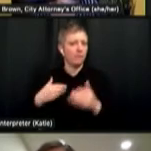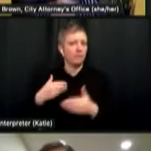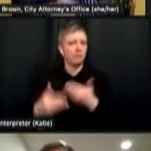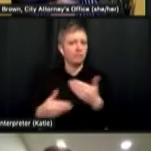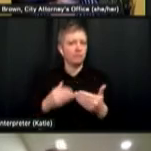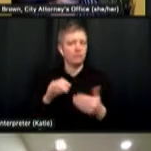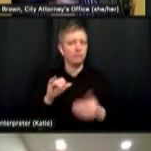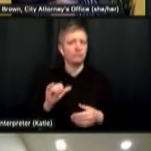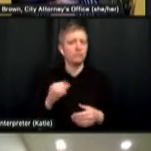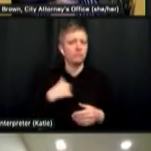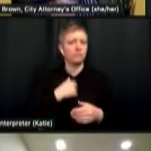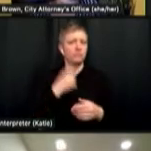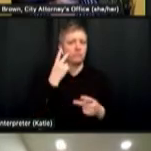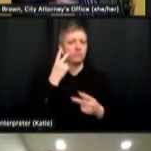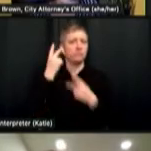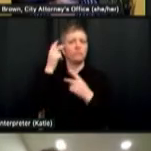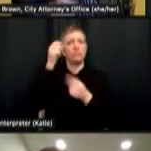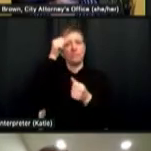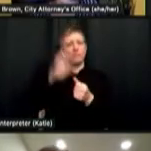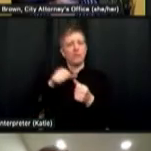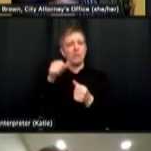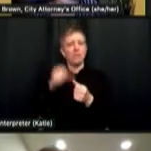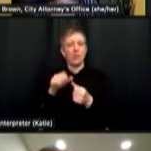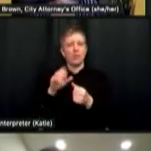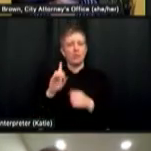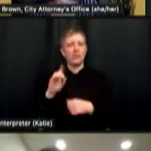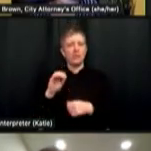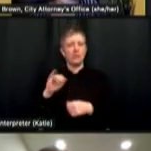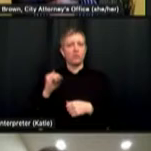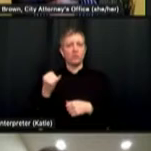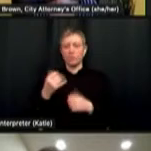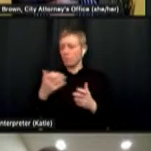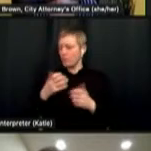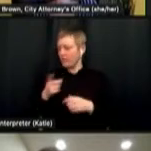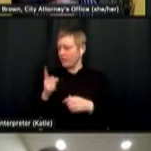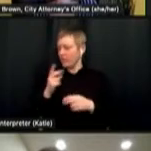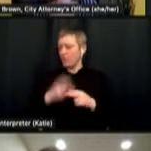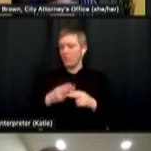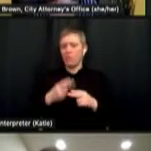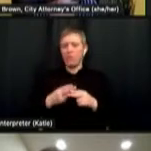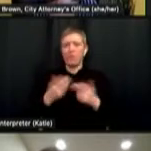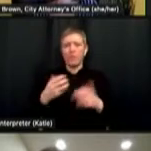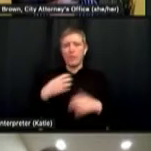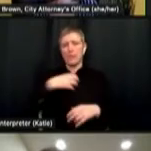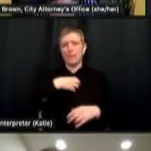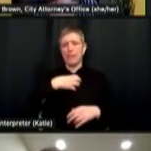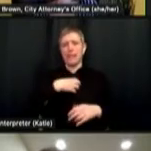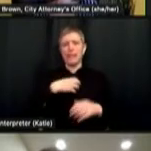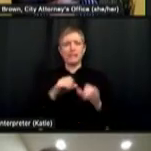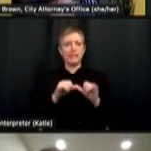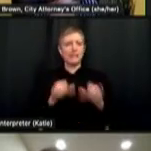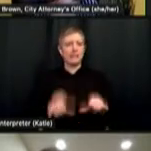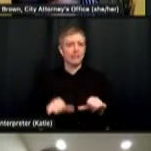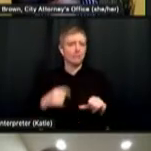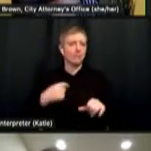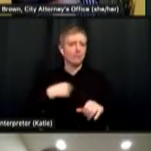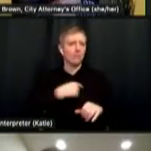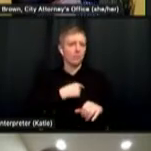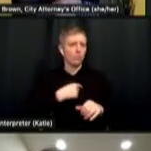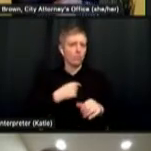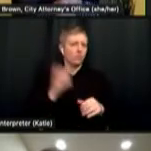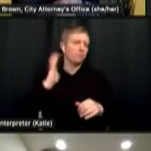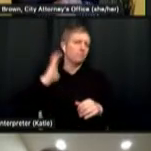Justice when they called the complaint system that we had previously